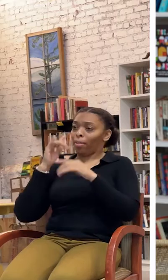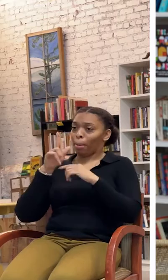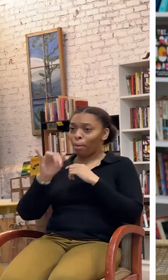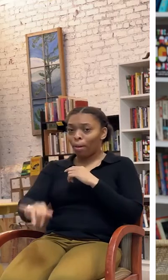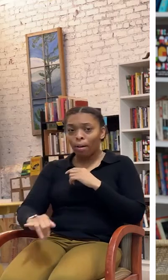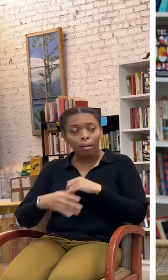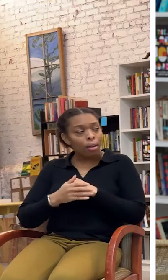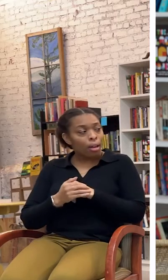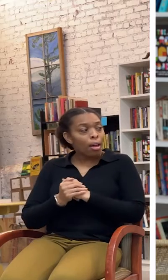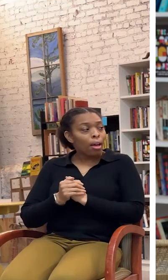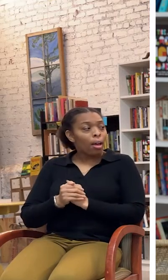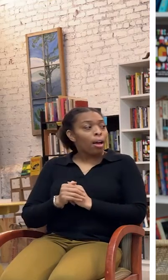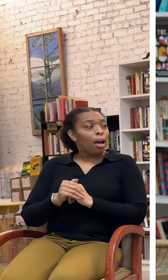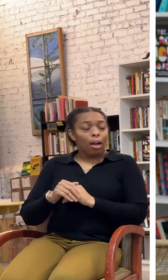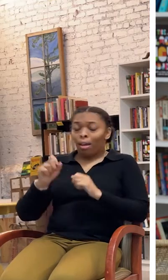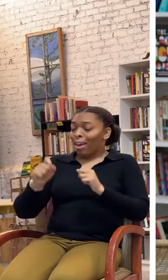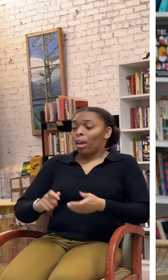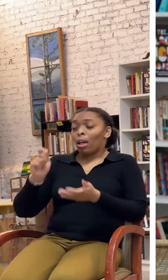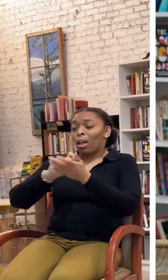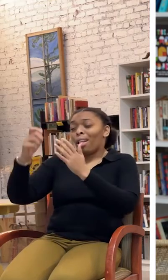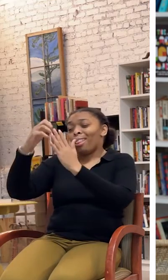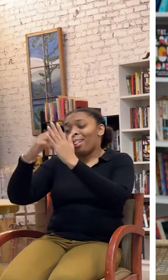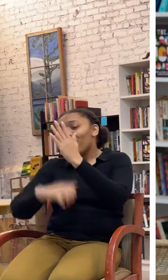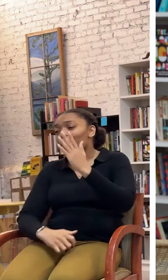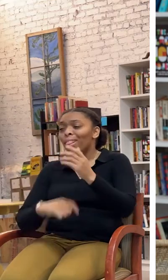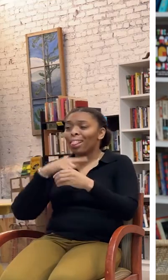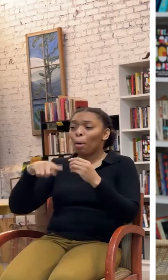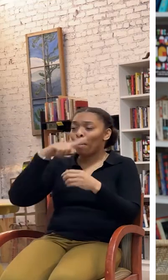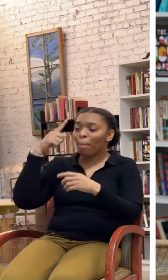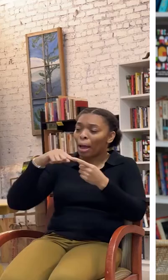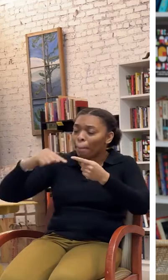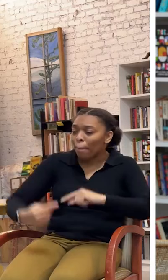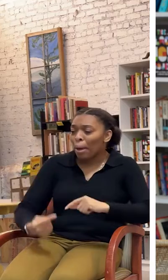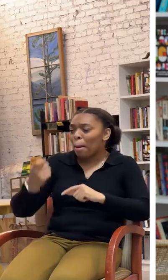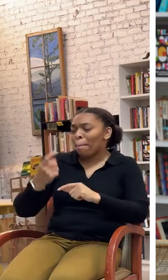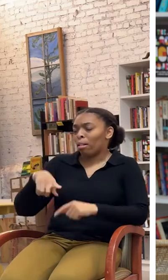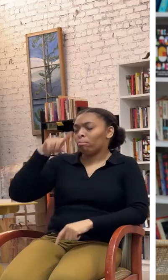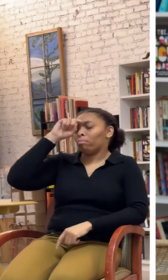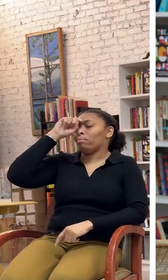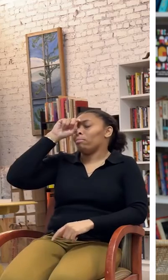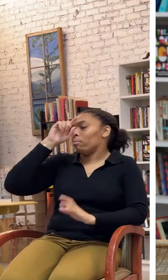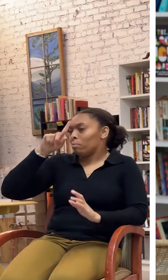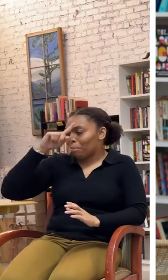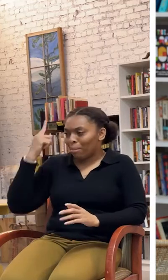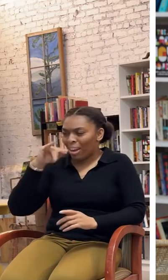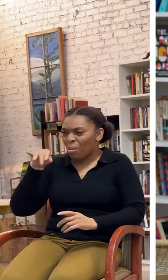I can write volumes about pain and all of these things, but this really gave me pause, and I need time to think